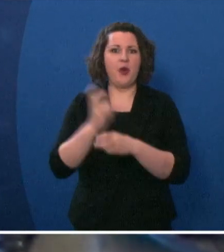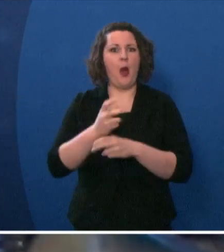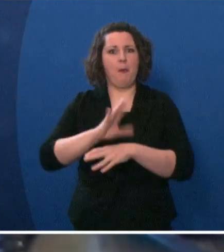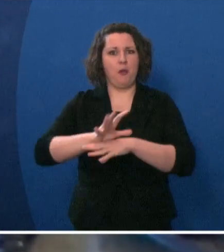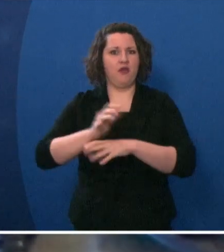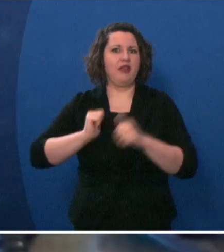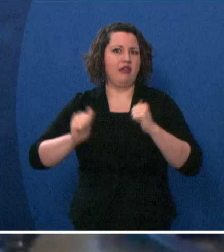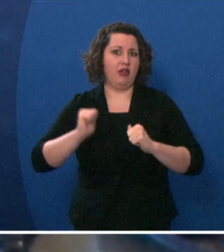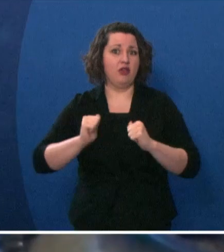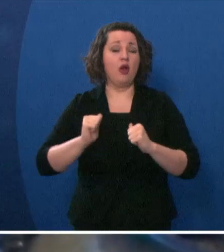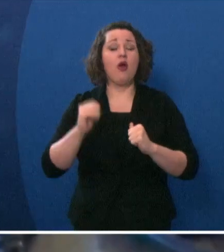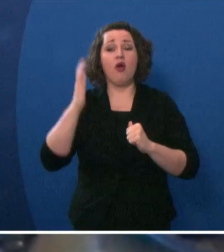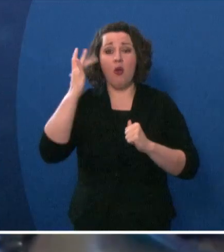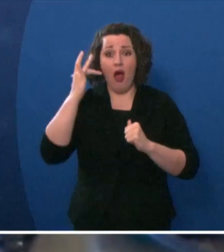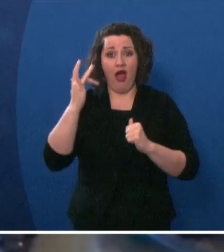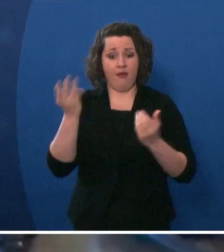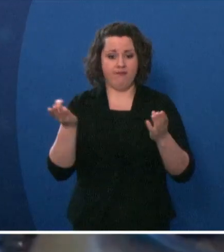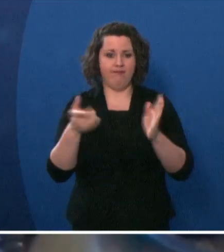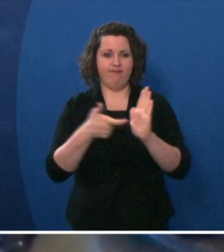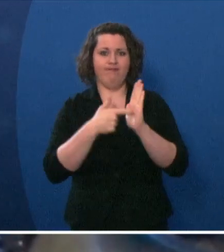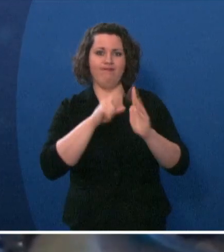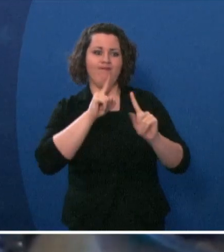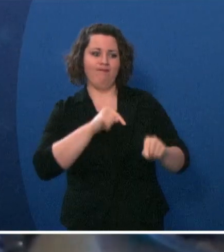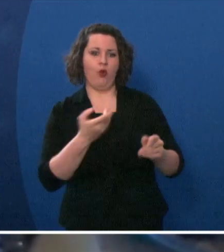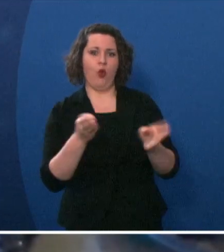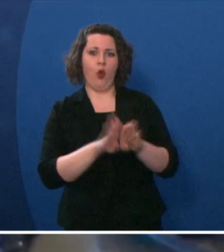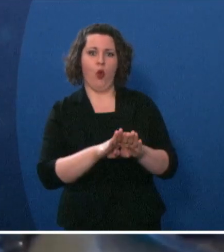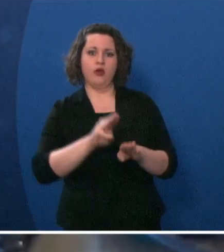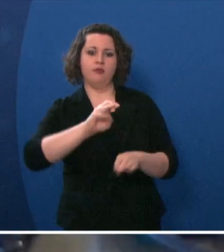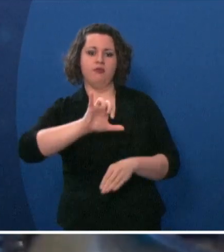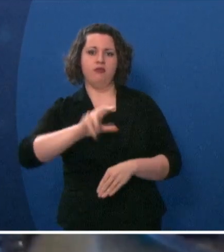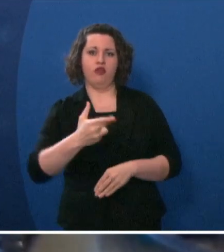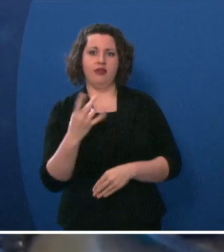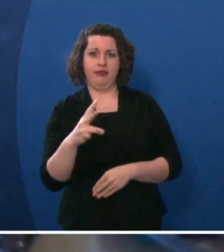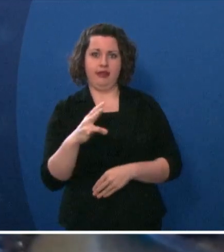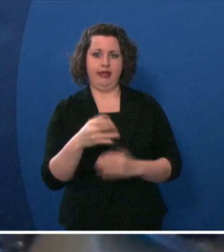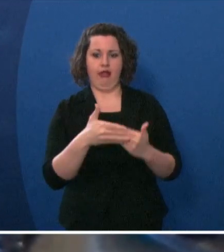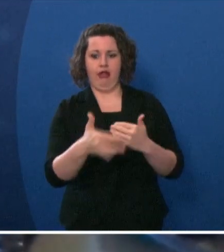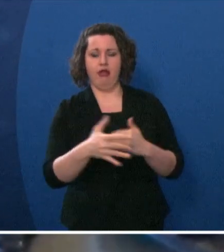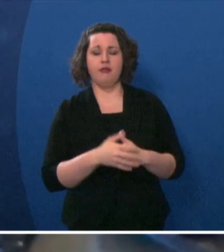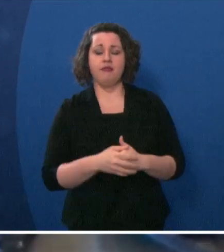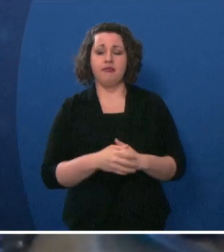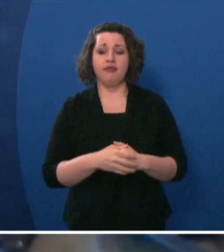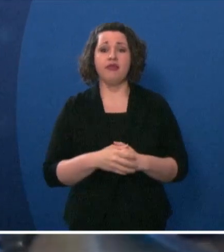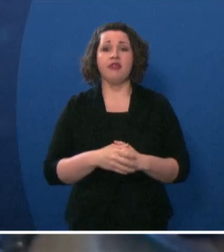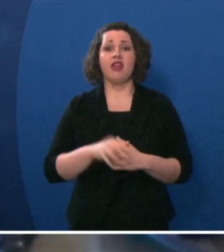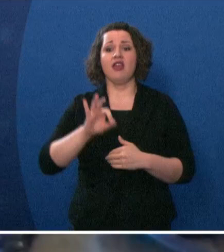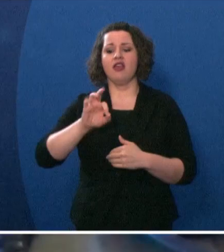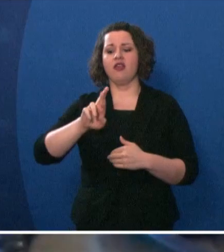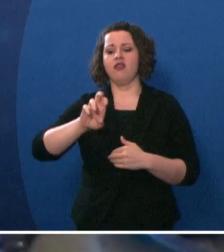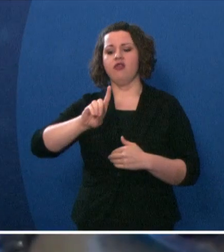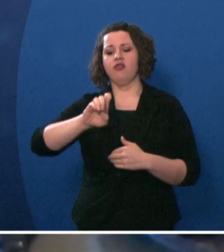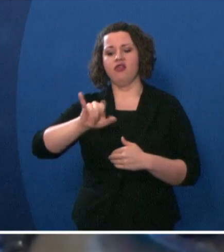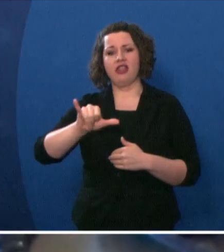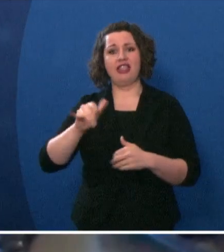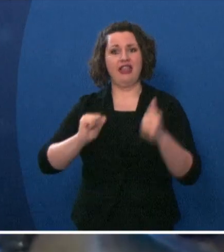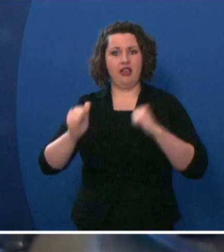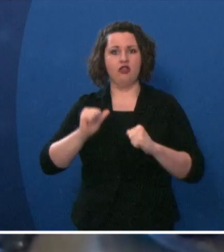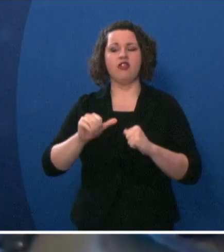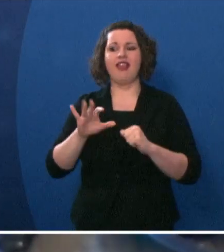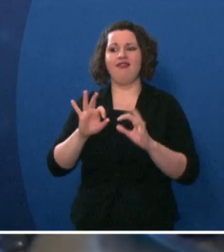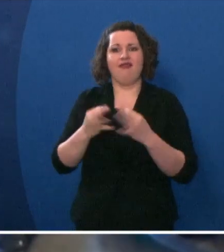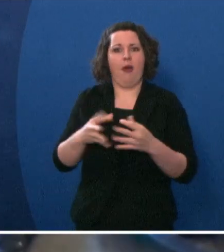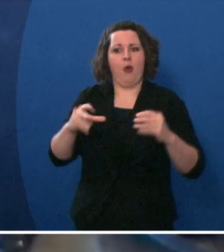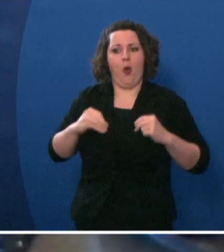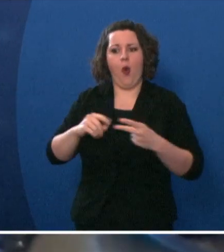theaters since the mandated closure on March 17th. Fridley Theaters is Iowa-based, family-owned, and the